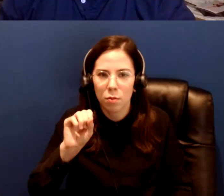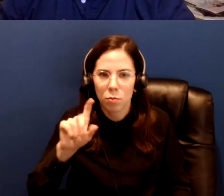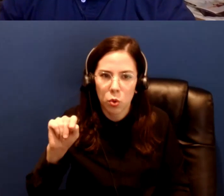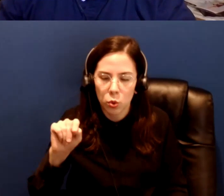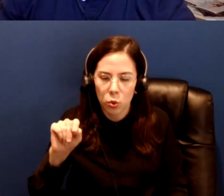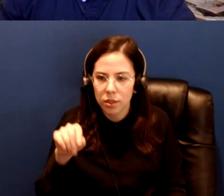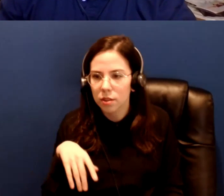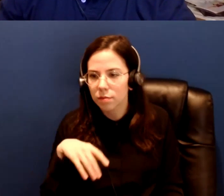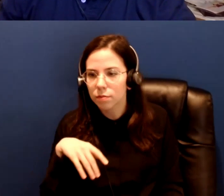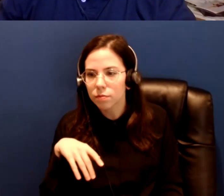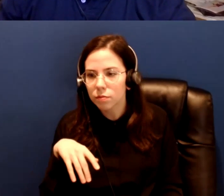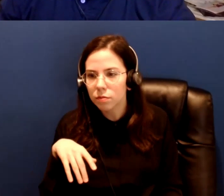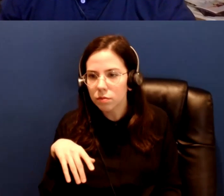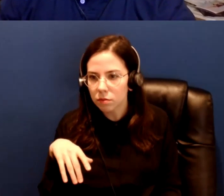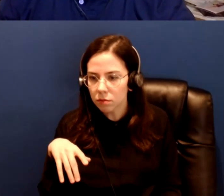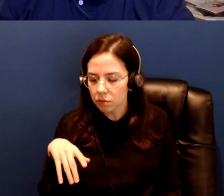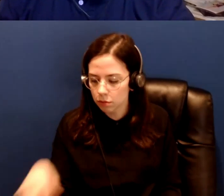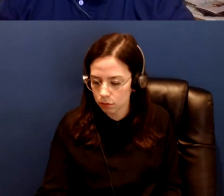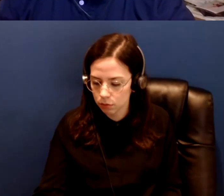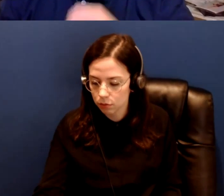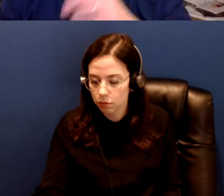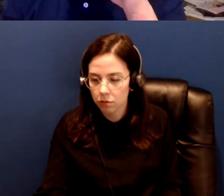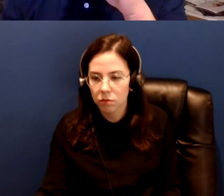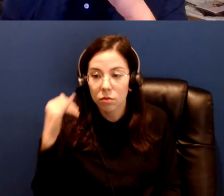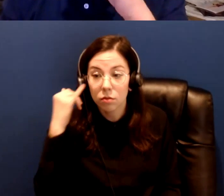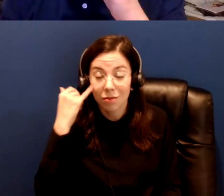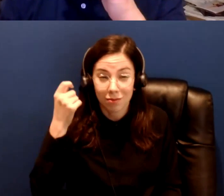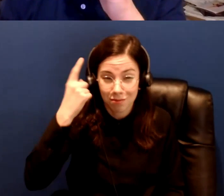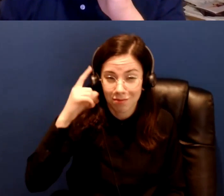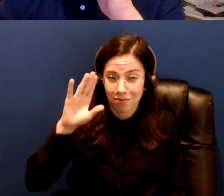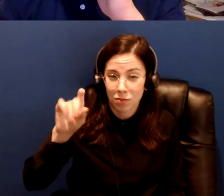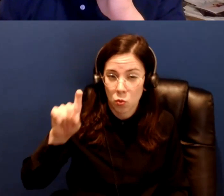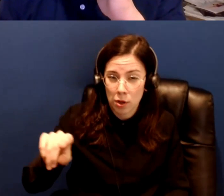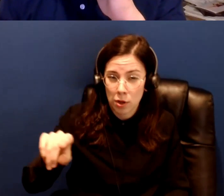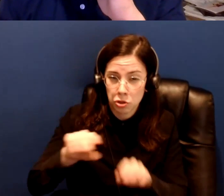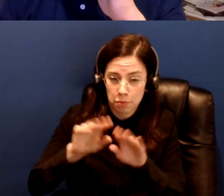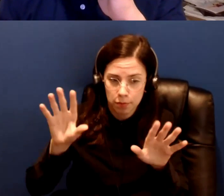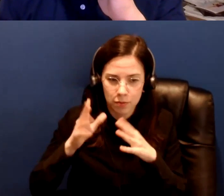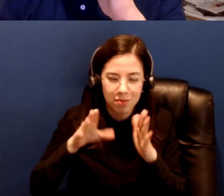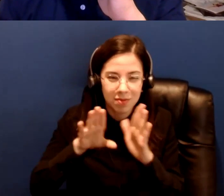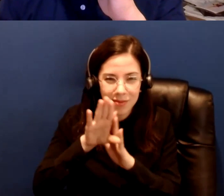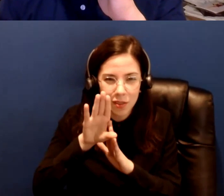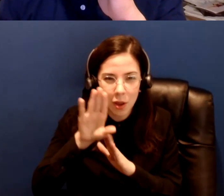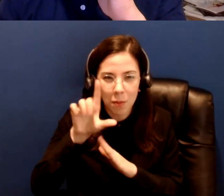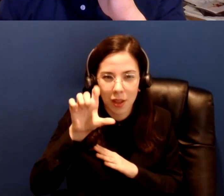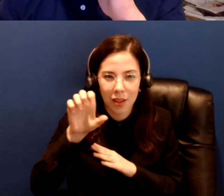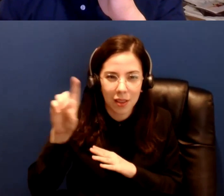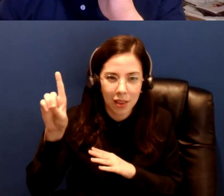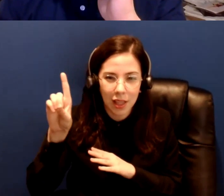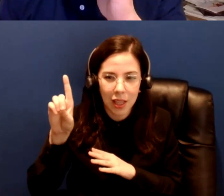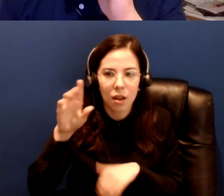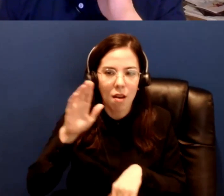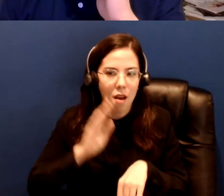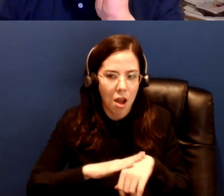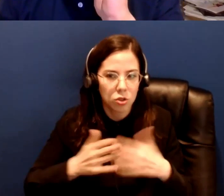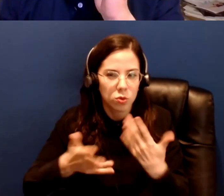And then in turn, if I'm understanding Sean's question right, like developing lead campaigns on social.